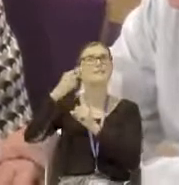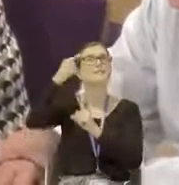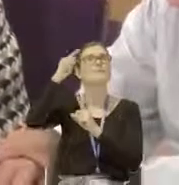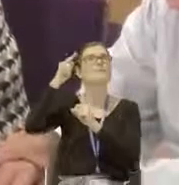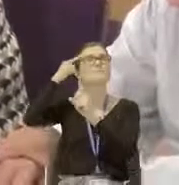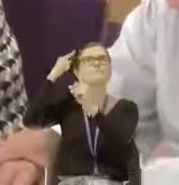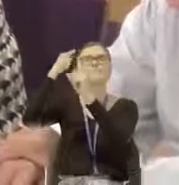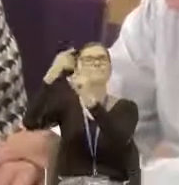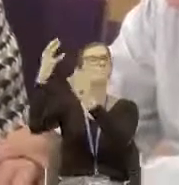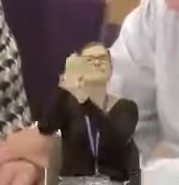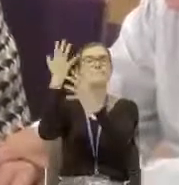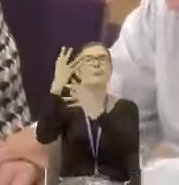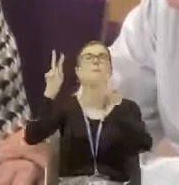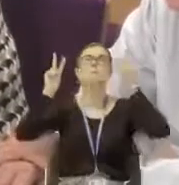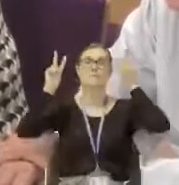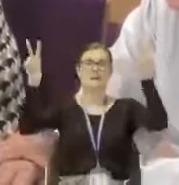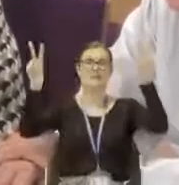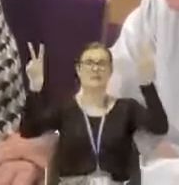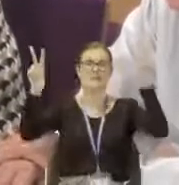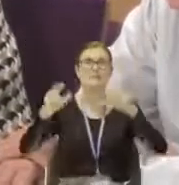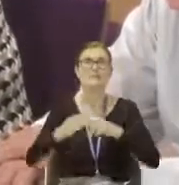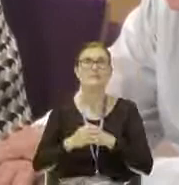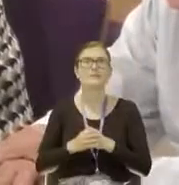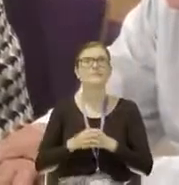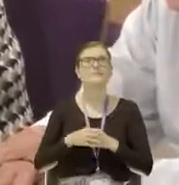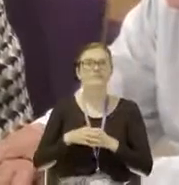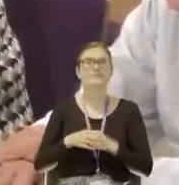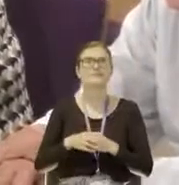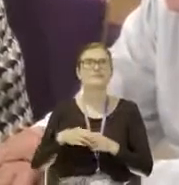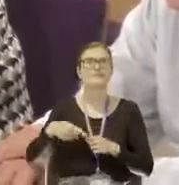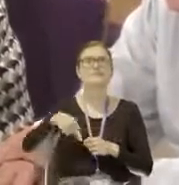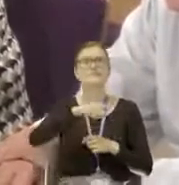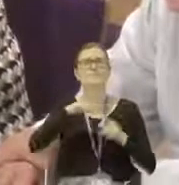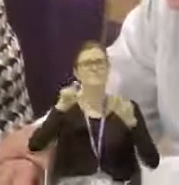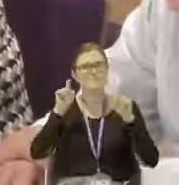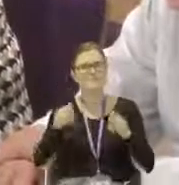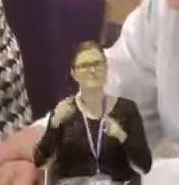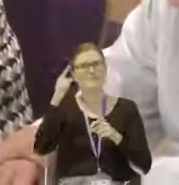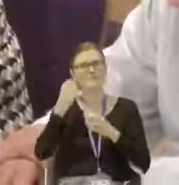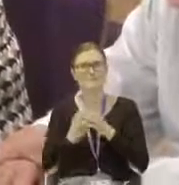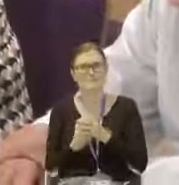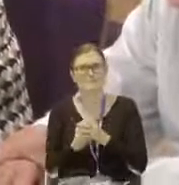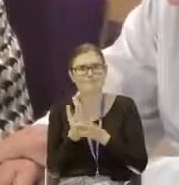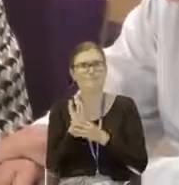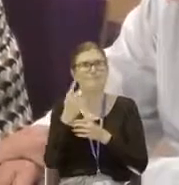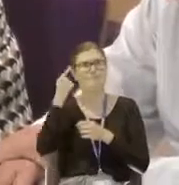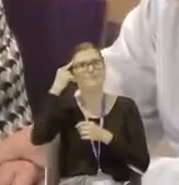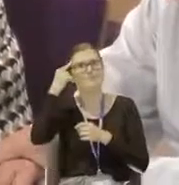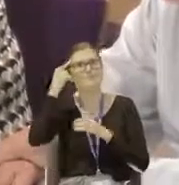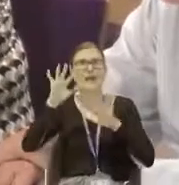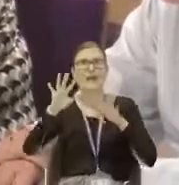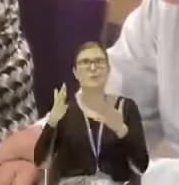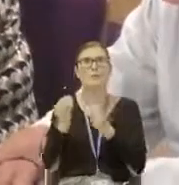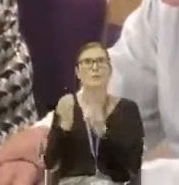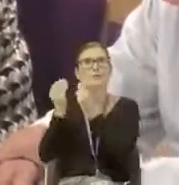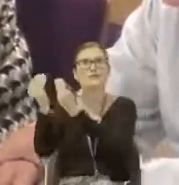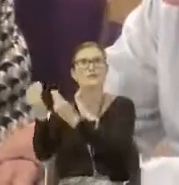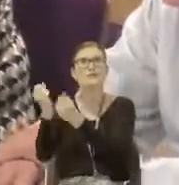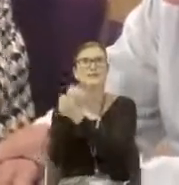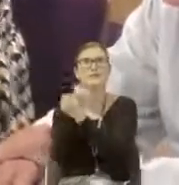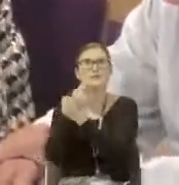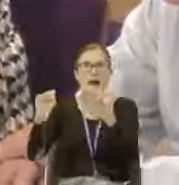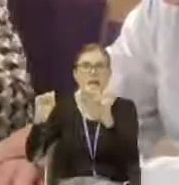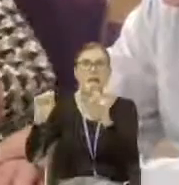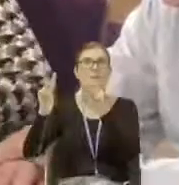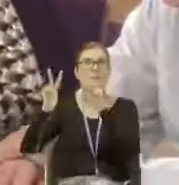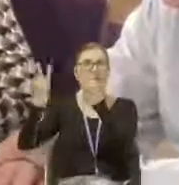build security and peace through people. We can see the power of involving people, and especially with